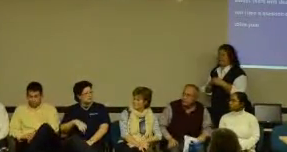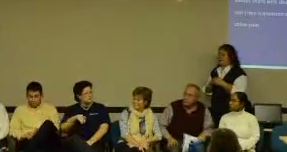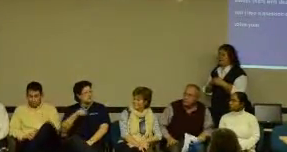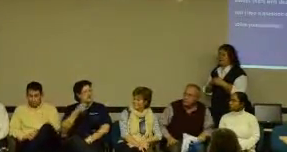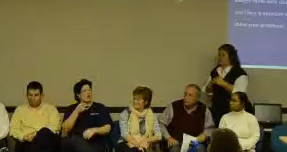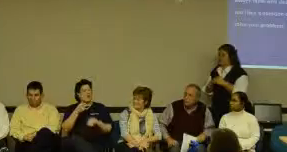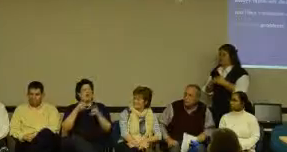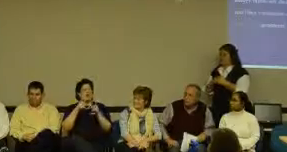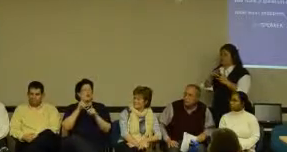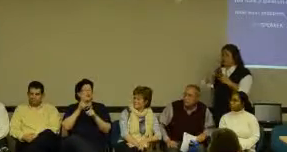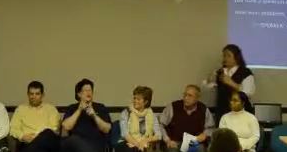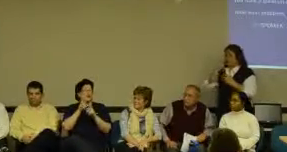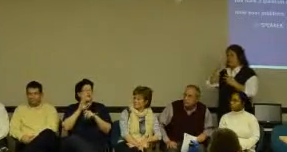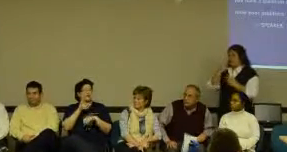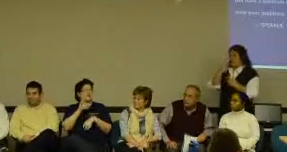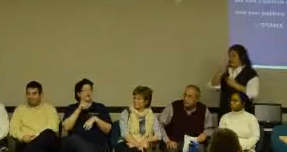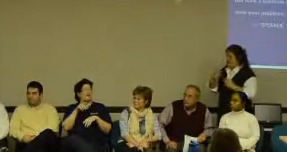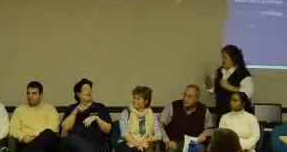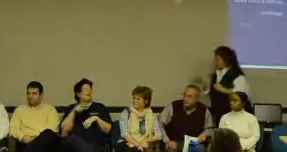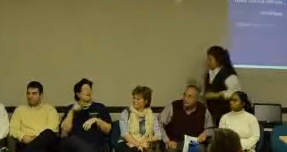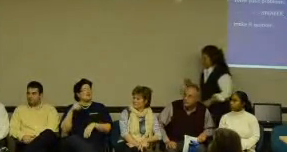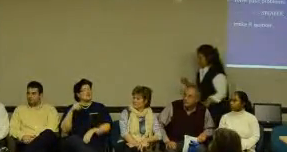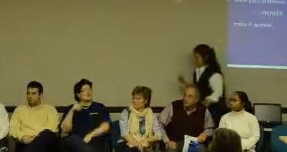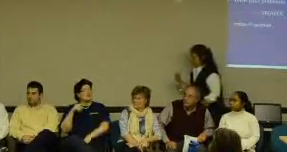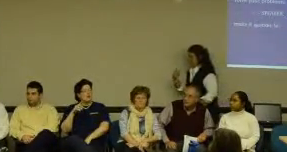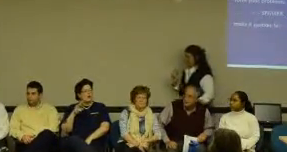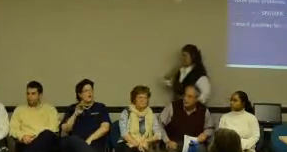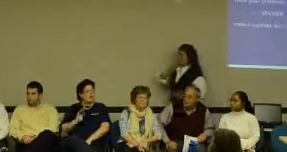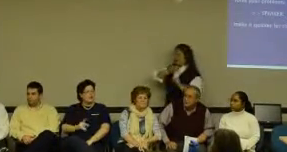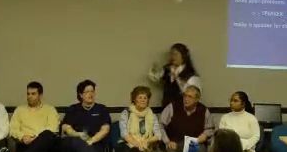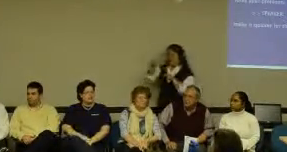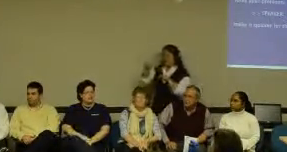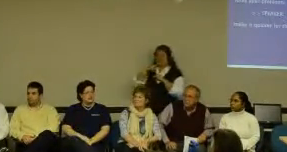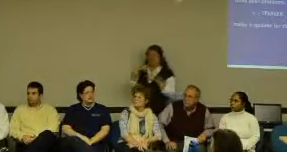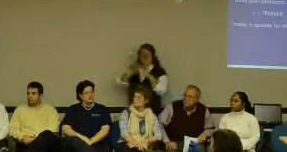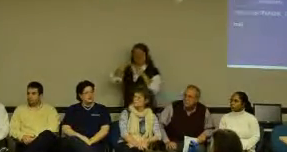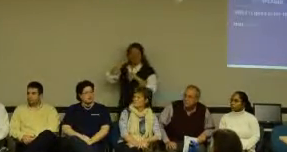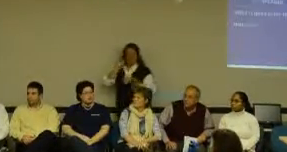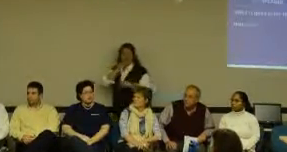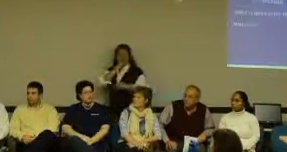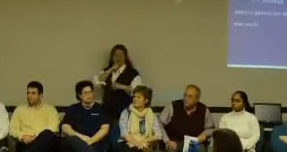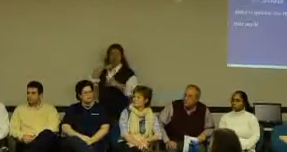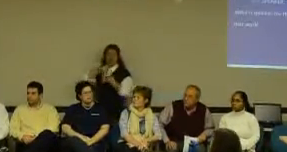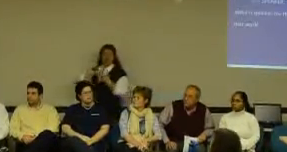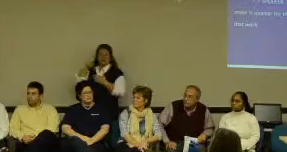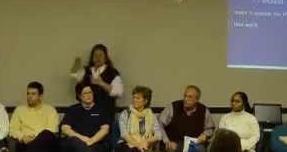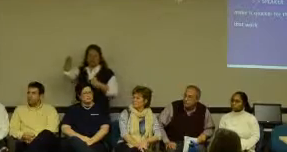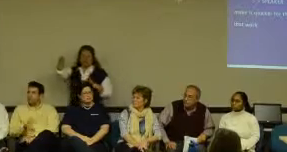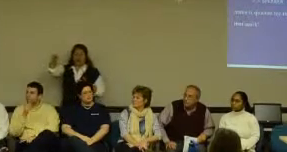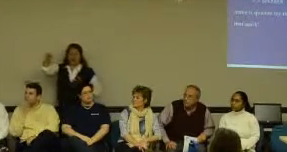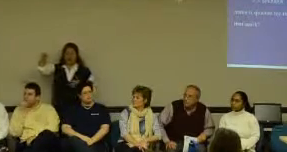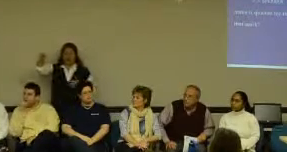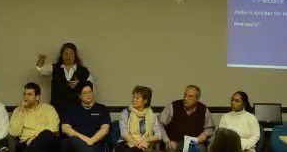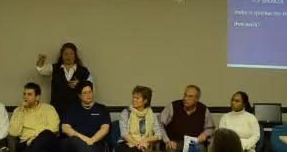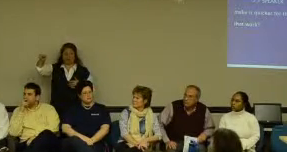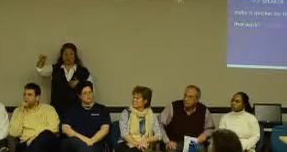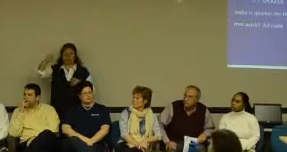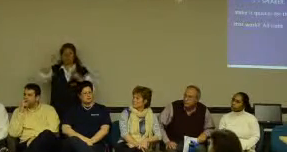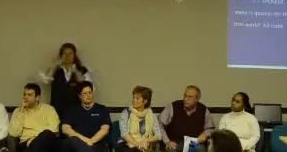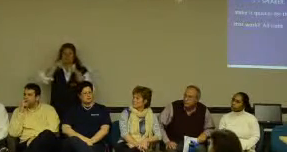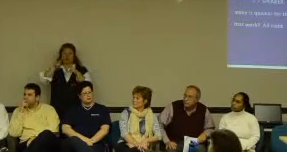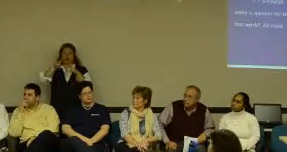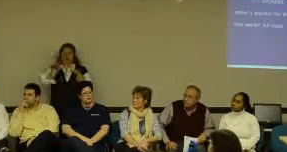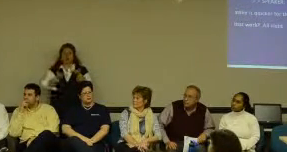Can I come over here and make it quicker for the microphone? Does that work? Okay, does that work? All right. Quick tips